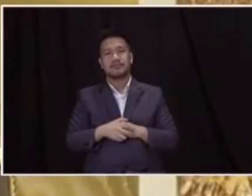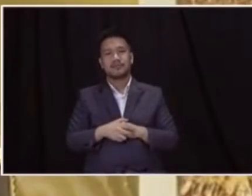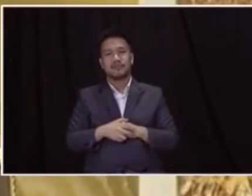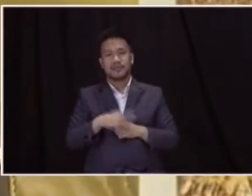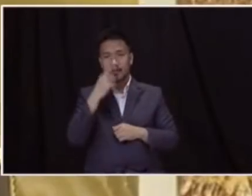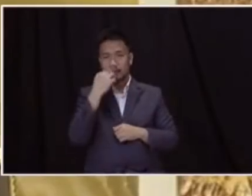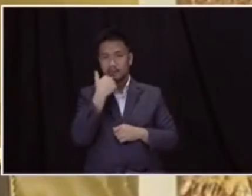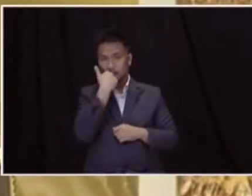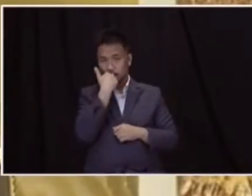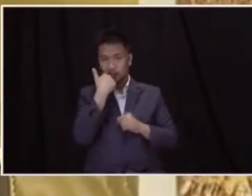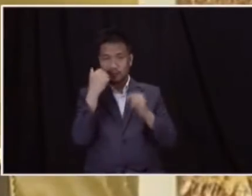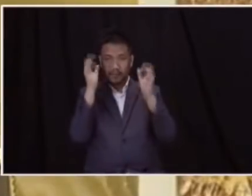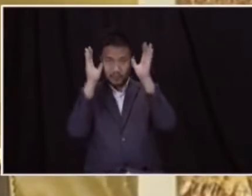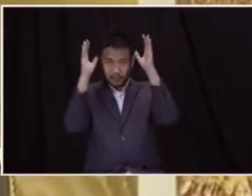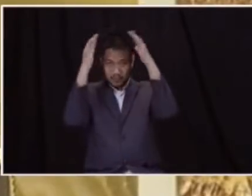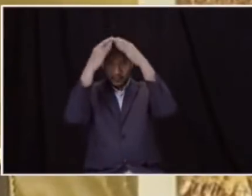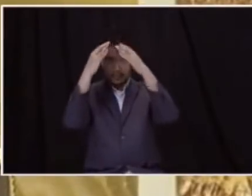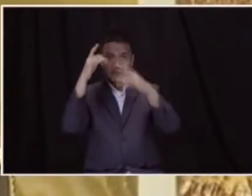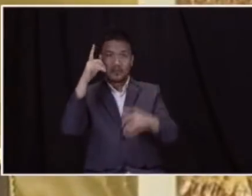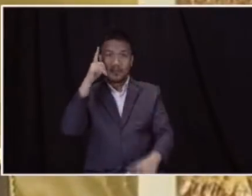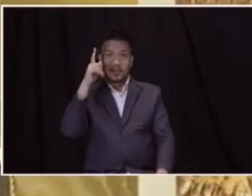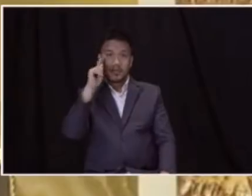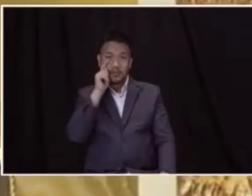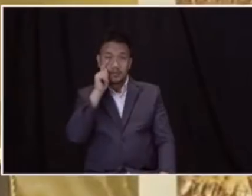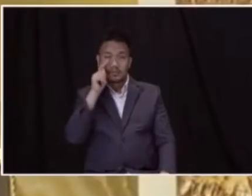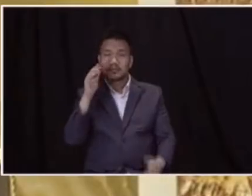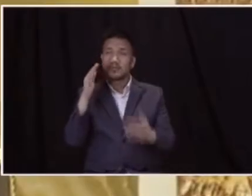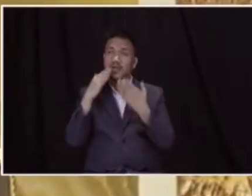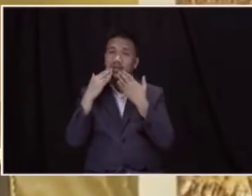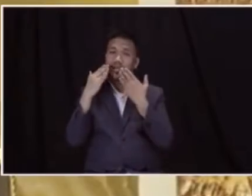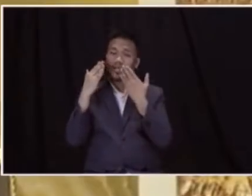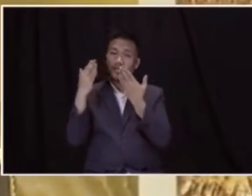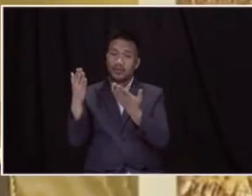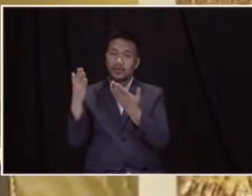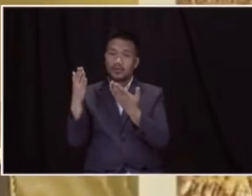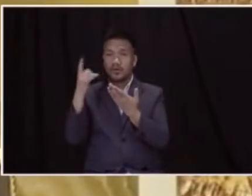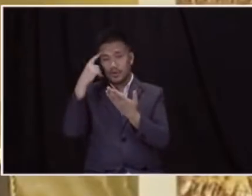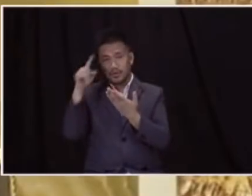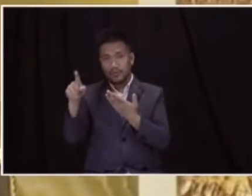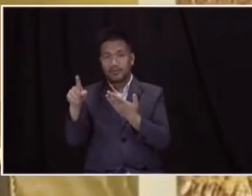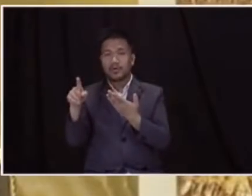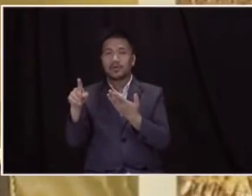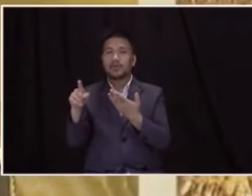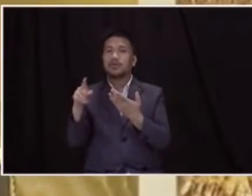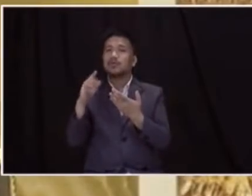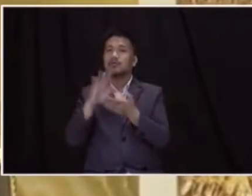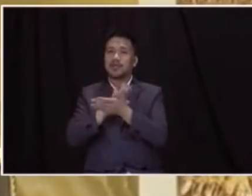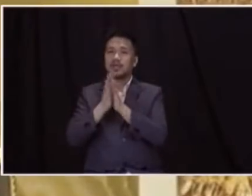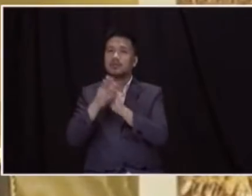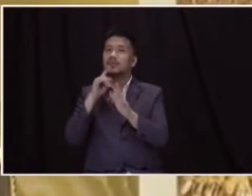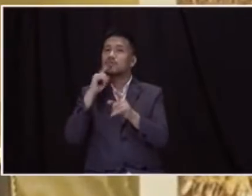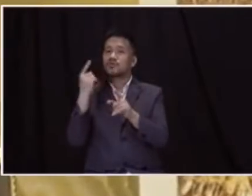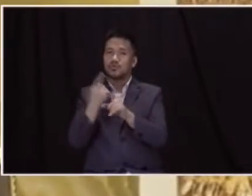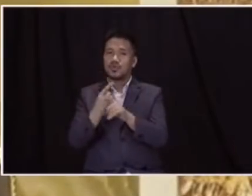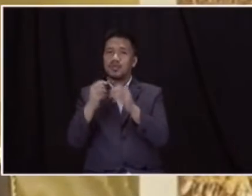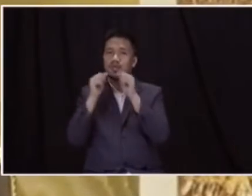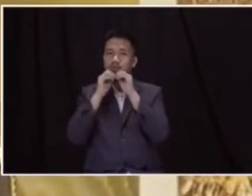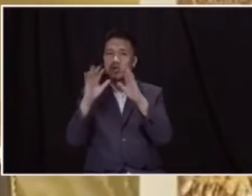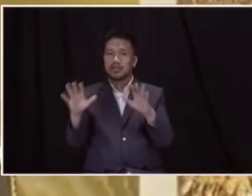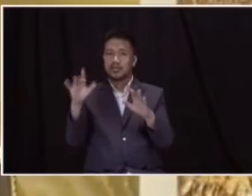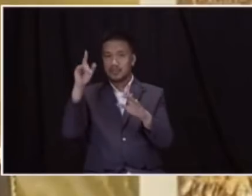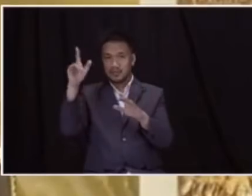Cardinal Chito, maraming din pong salamat sa iyong pagiging tunay na biyaya ng Diyos